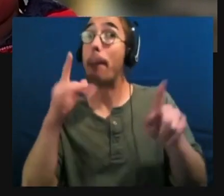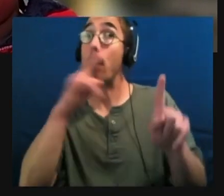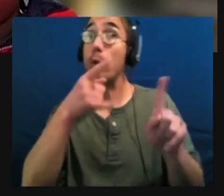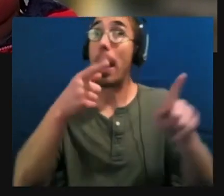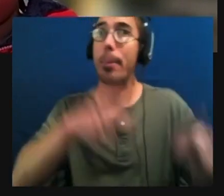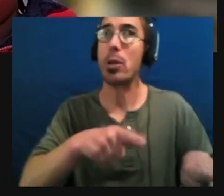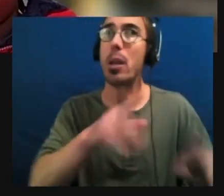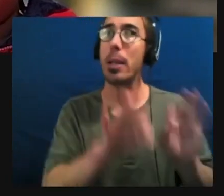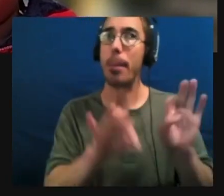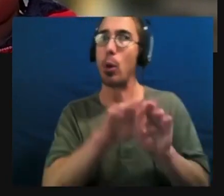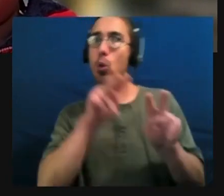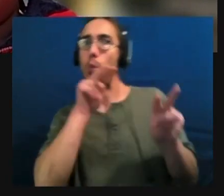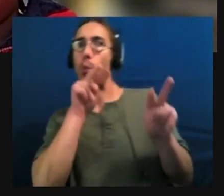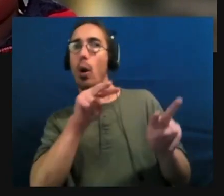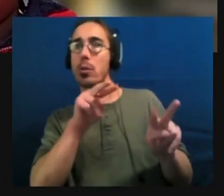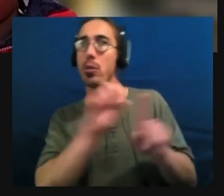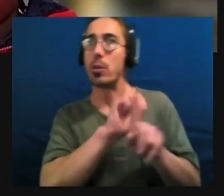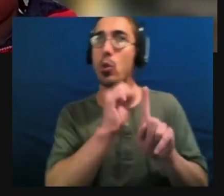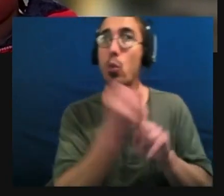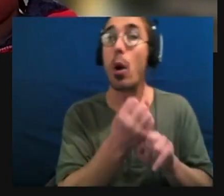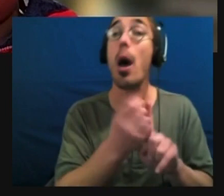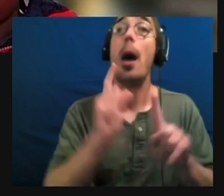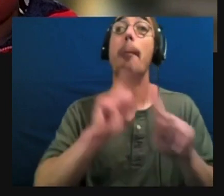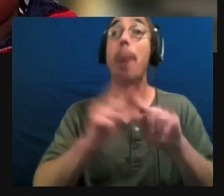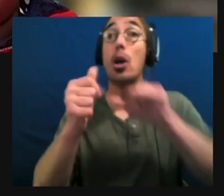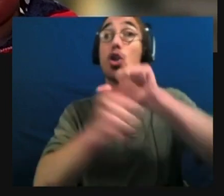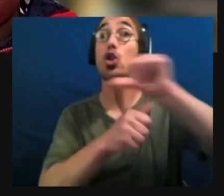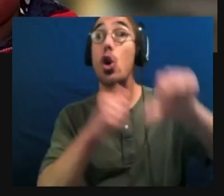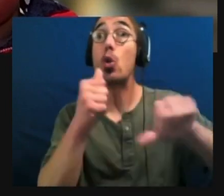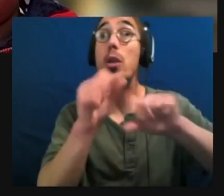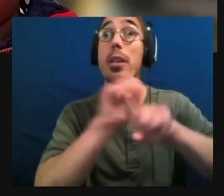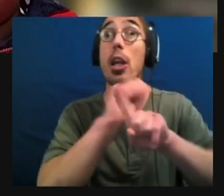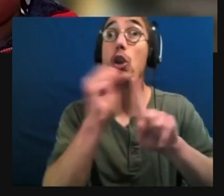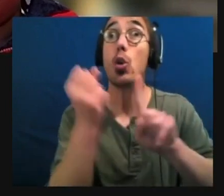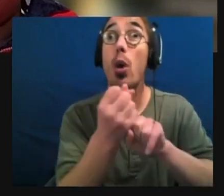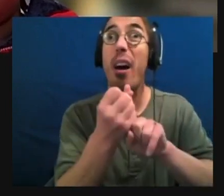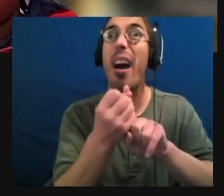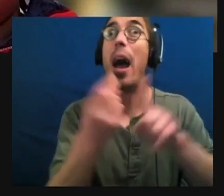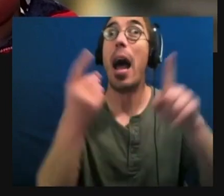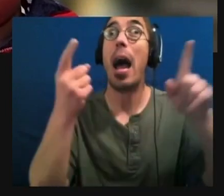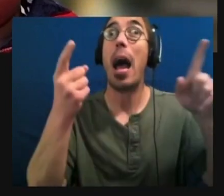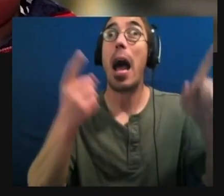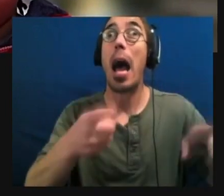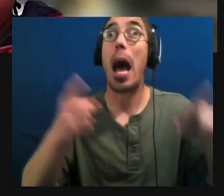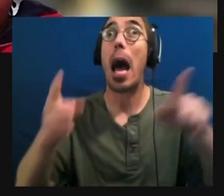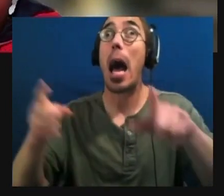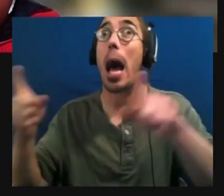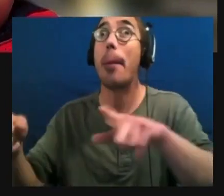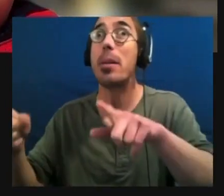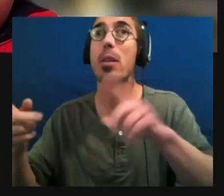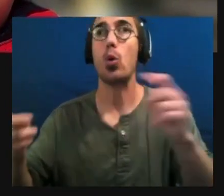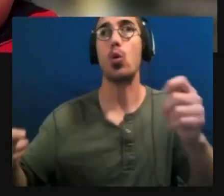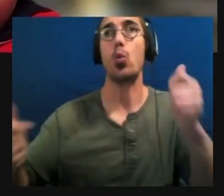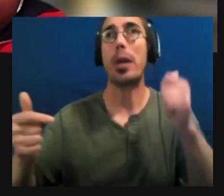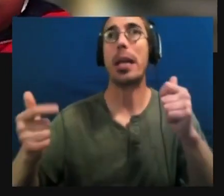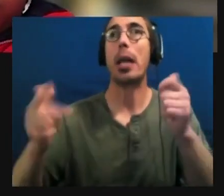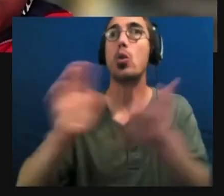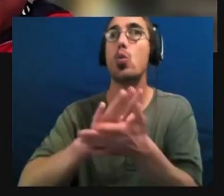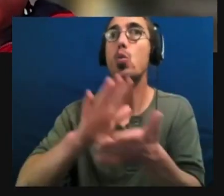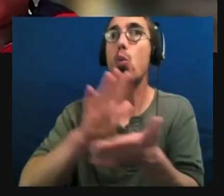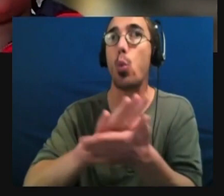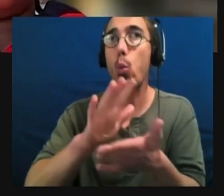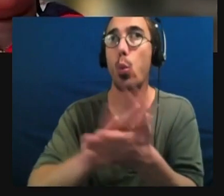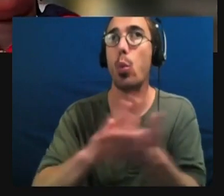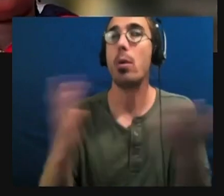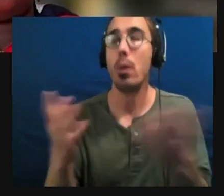But social situations at school, first of all, the pace happens very quickly. So I remember